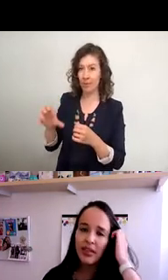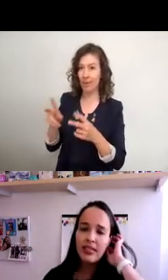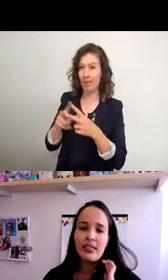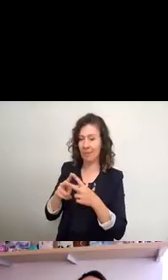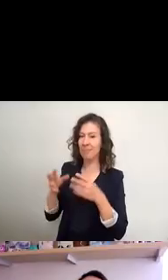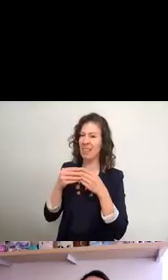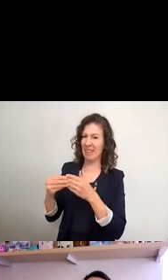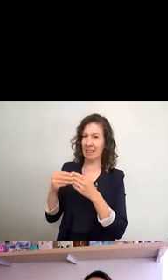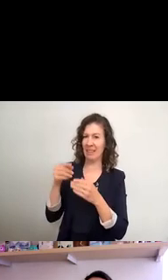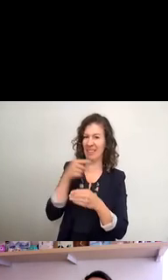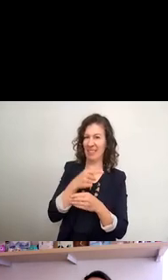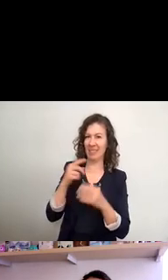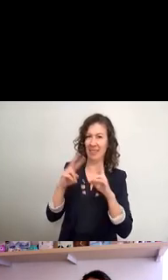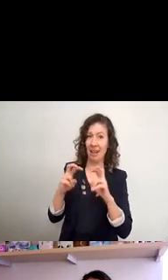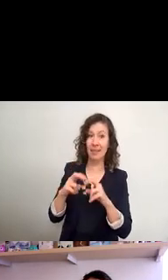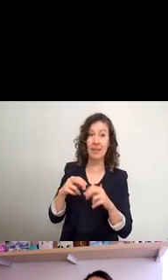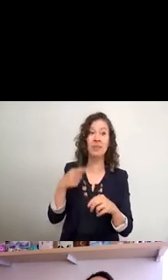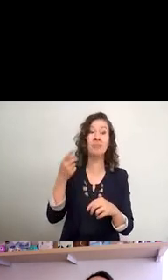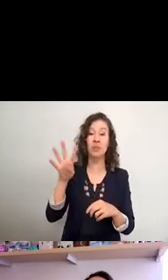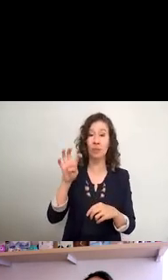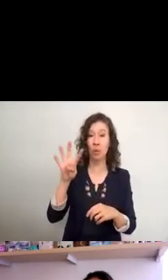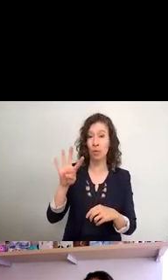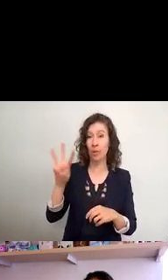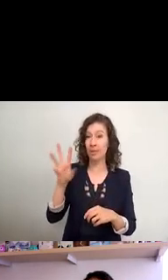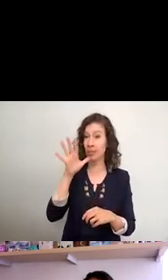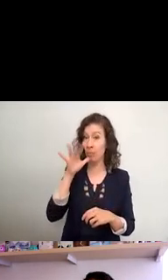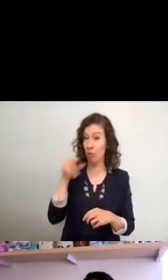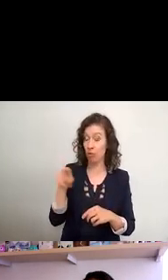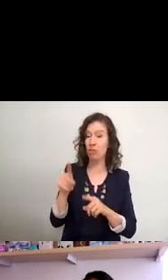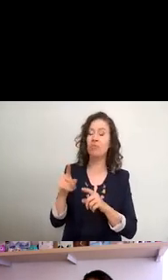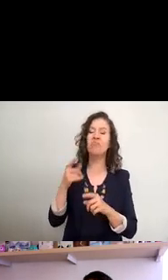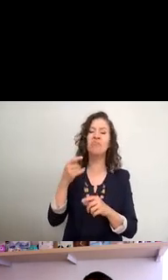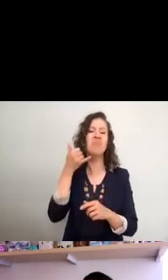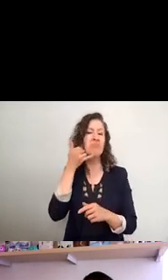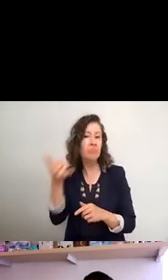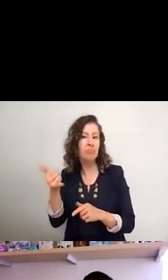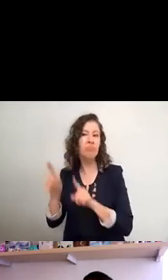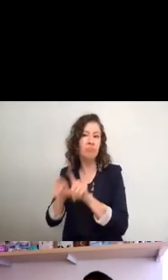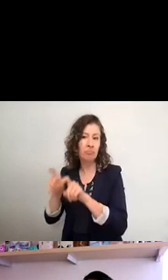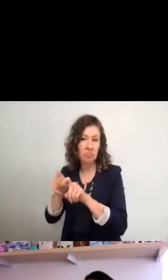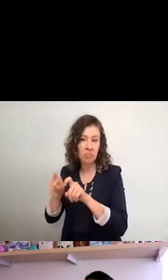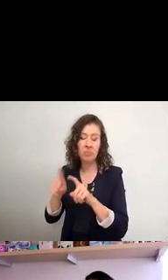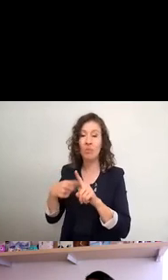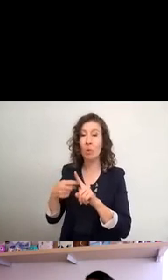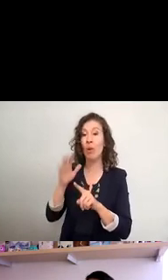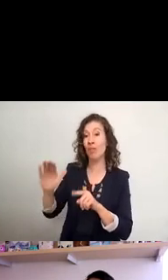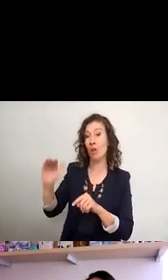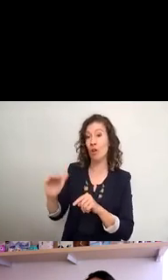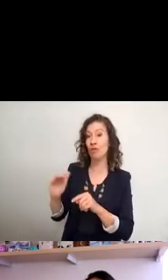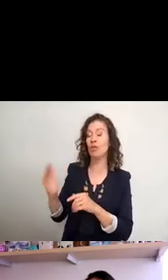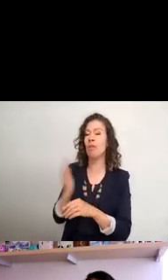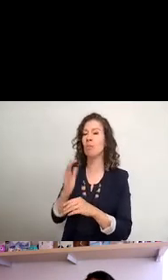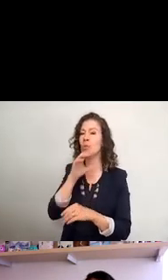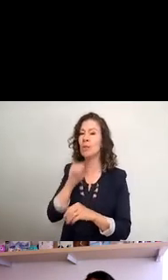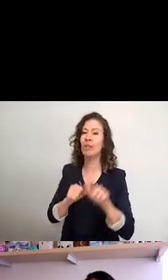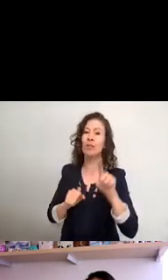So in this study, 446 mothers were surveyed over the phone when their toddlers were between the ages of 24 to